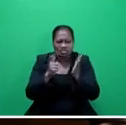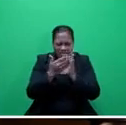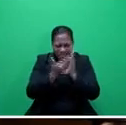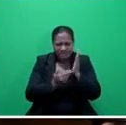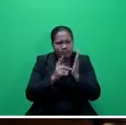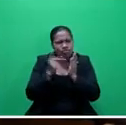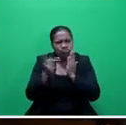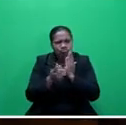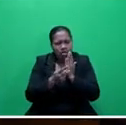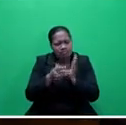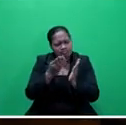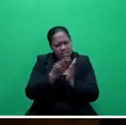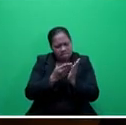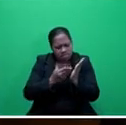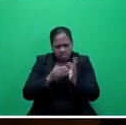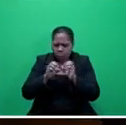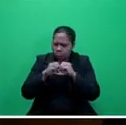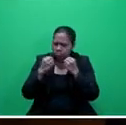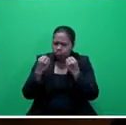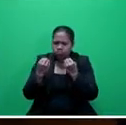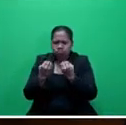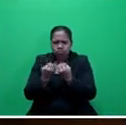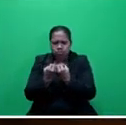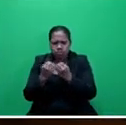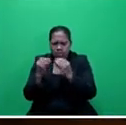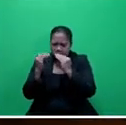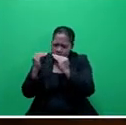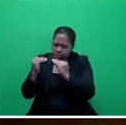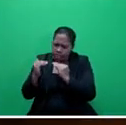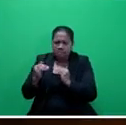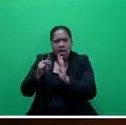budget, functions, organizational structure, and policy formulation.